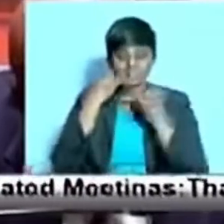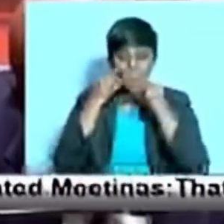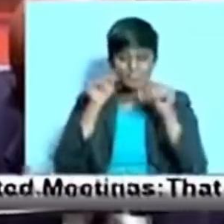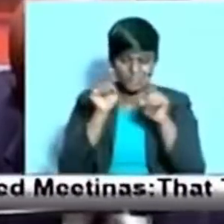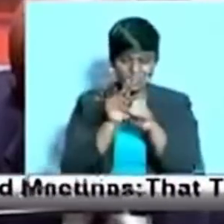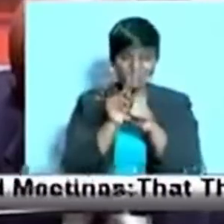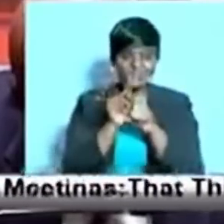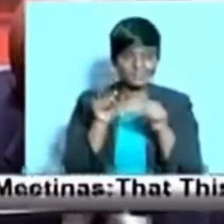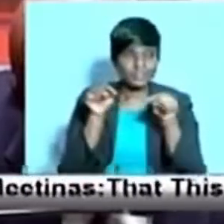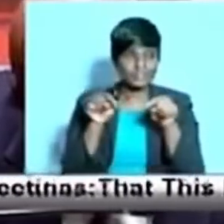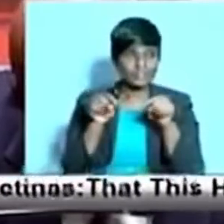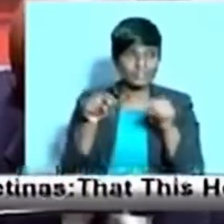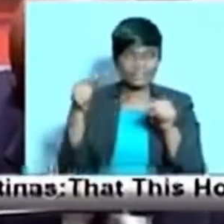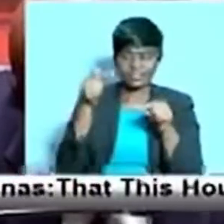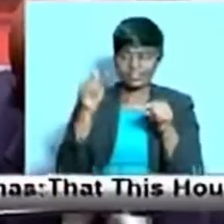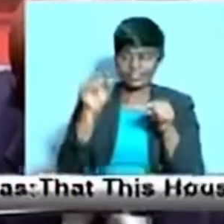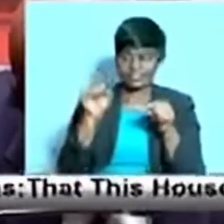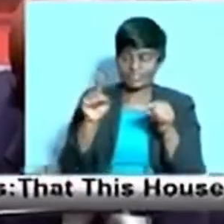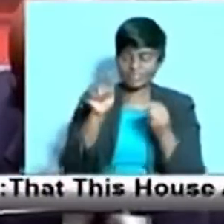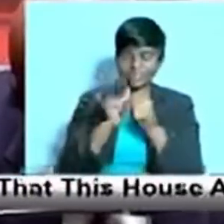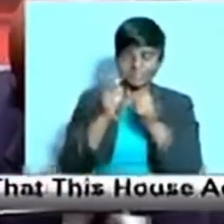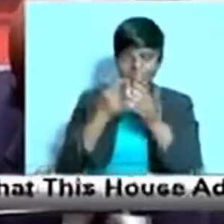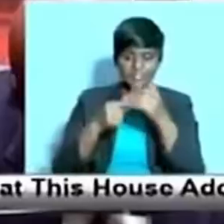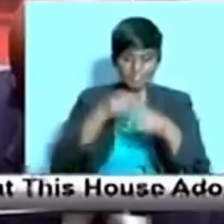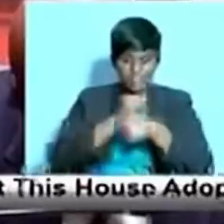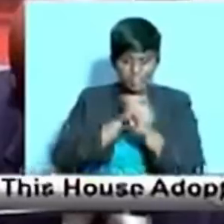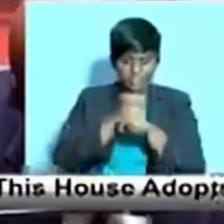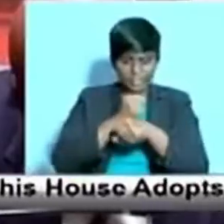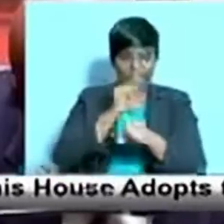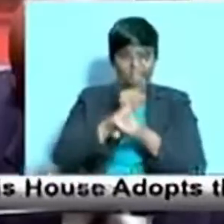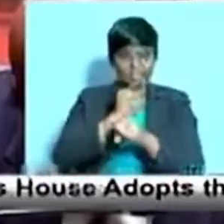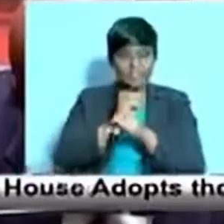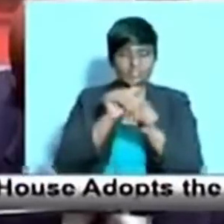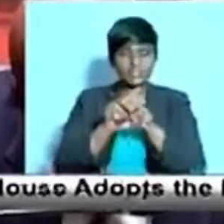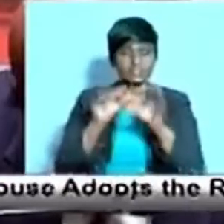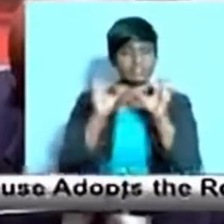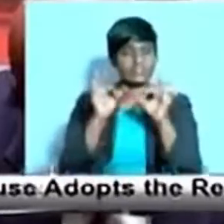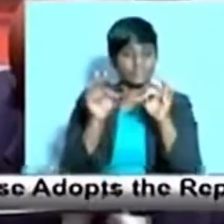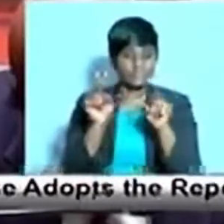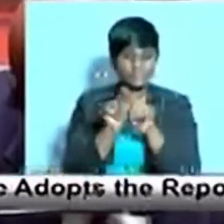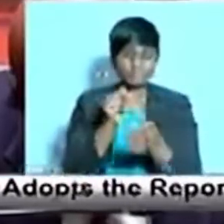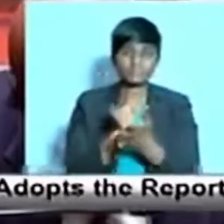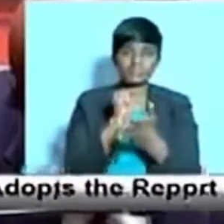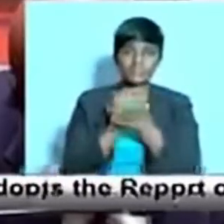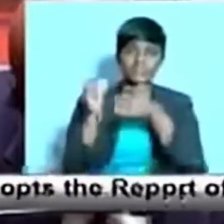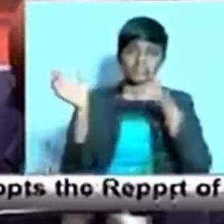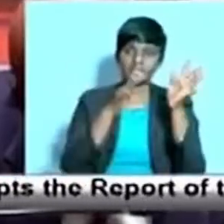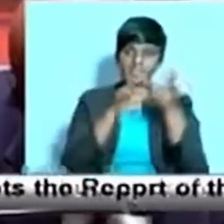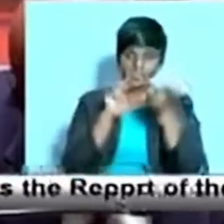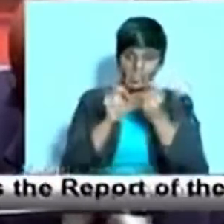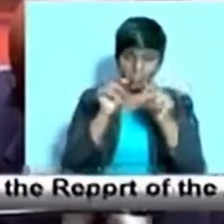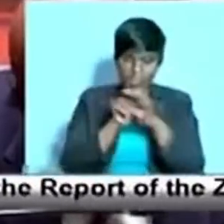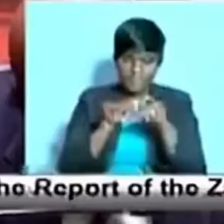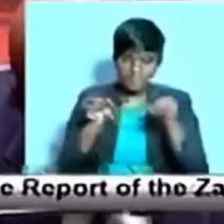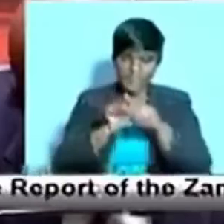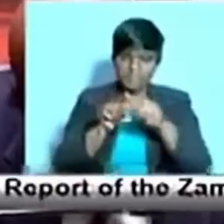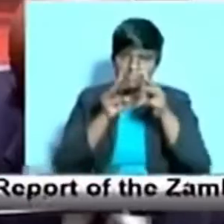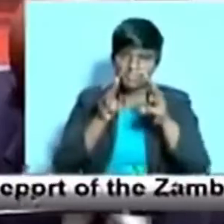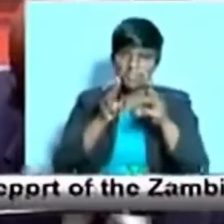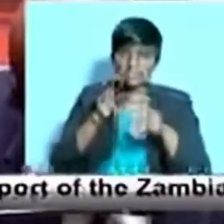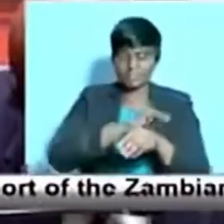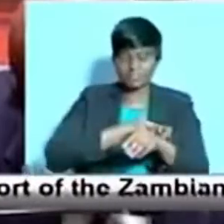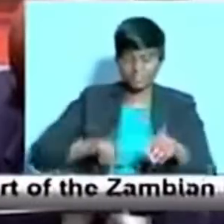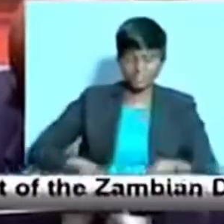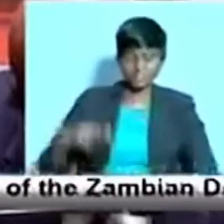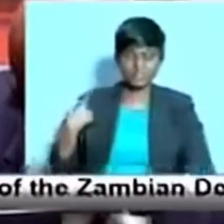on greenhouse gas emissions, which hampered efforts to effectively address climate change. In this regard, members